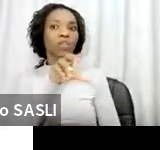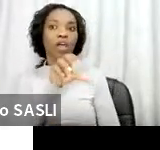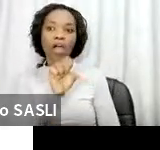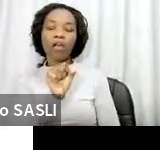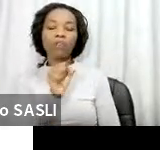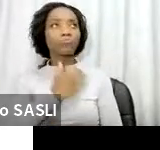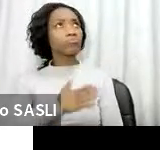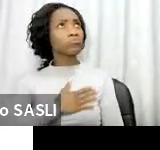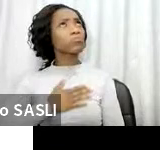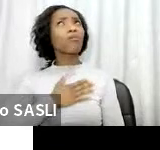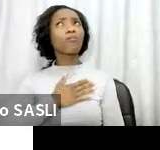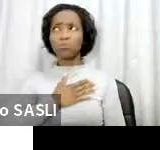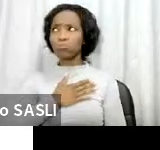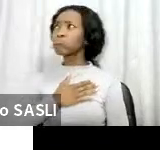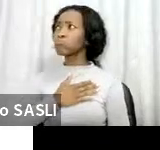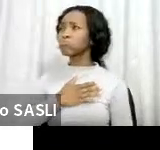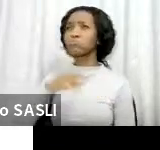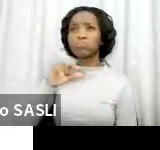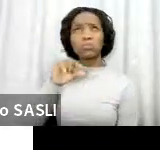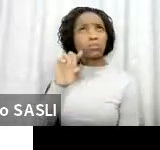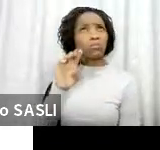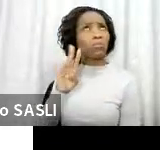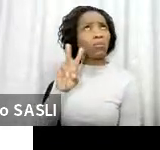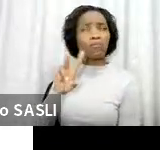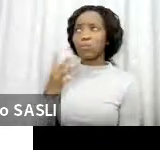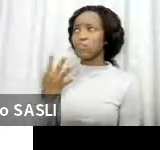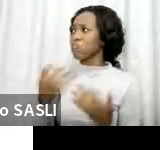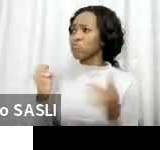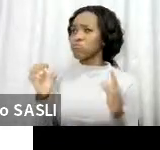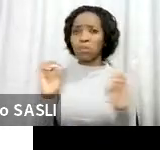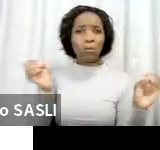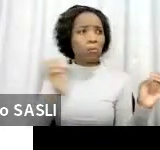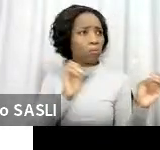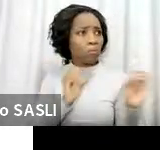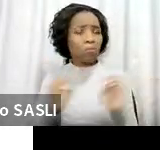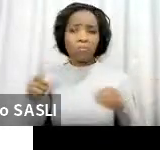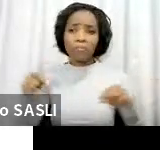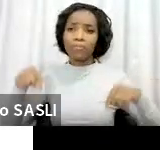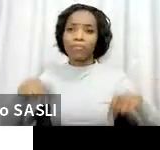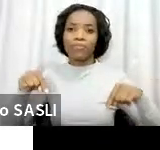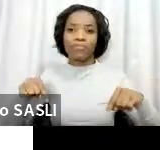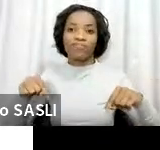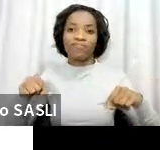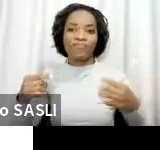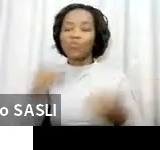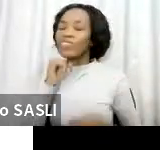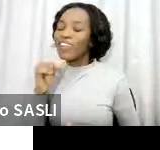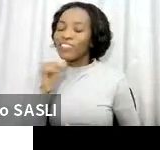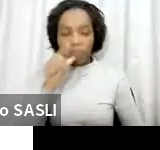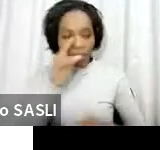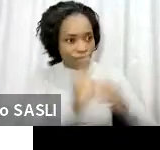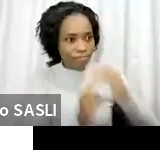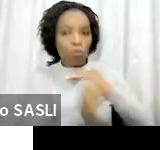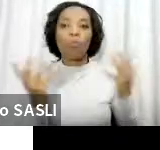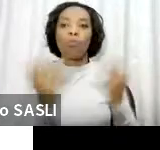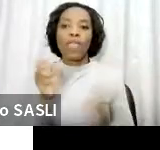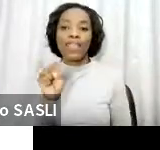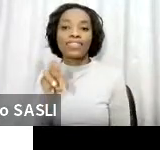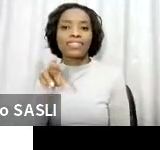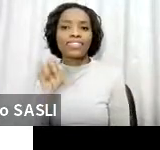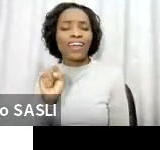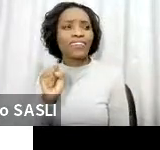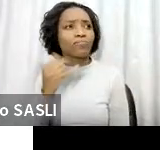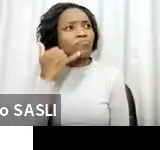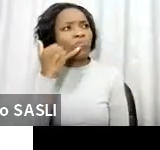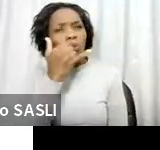are entering a gender-based violence-free zone wherever you are engaging us. We are not